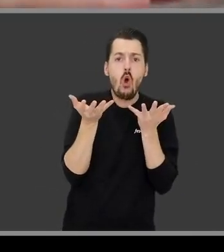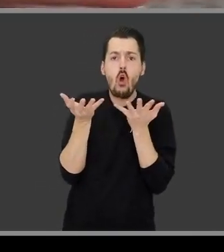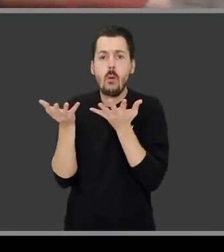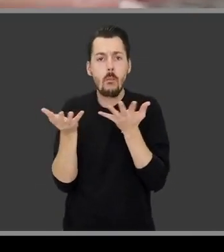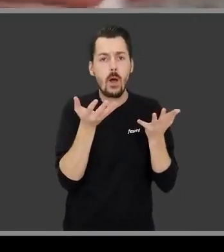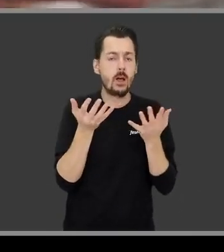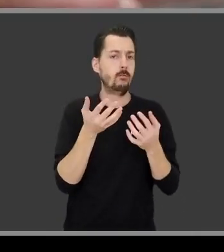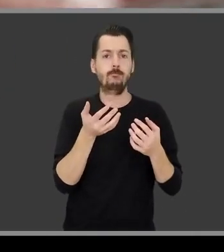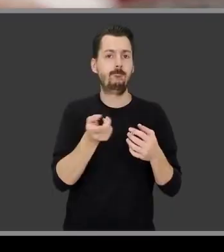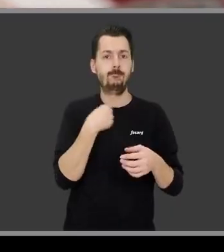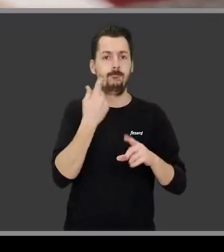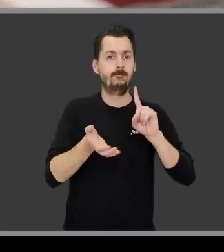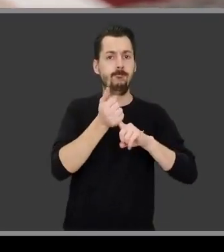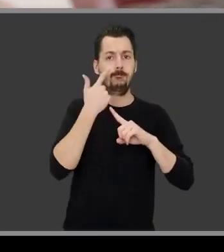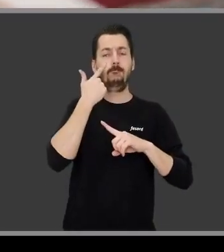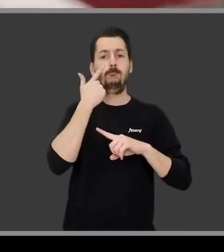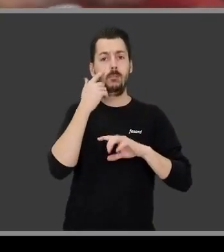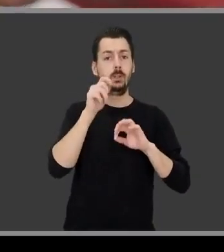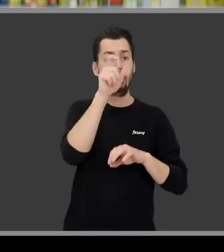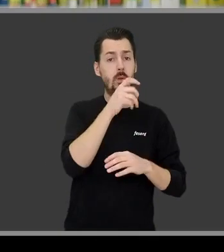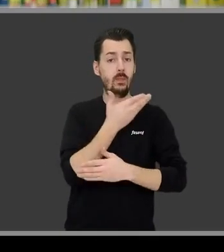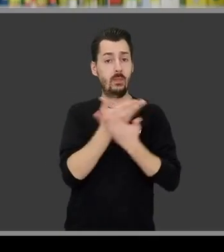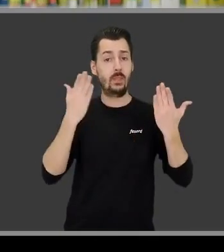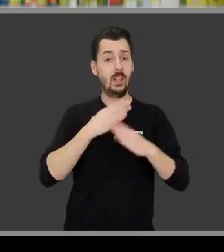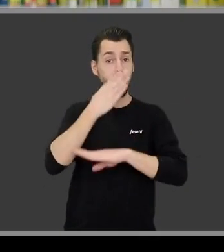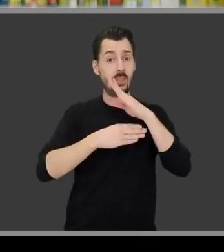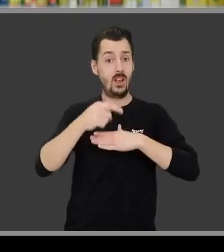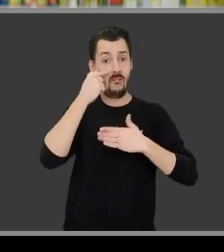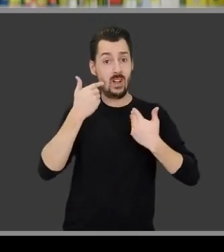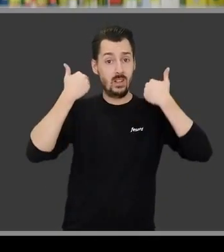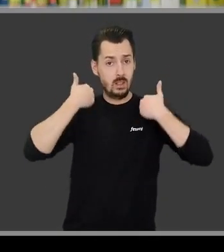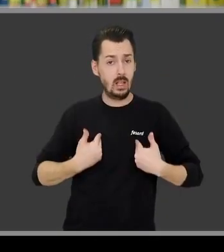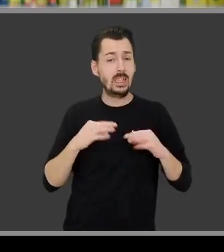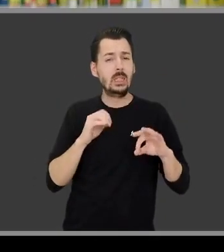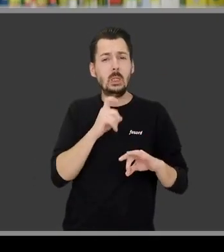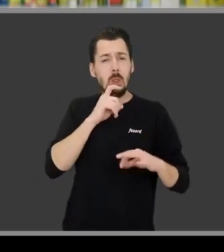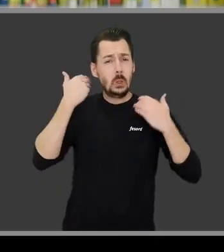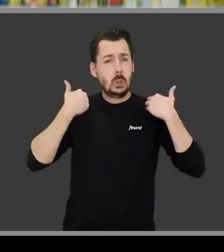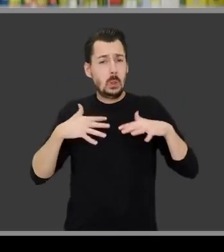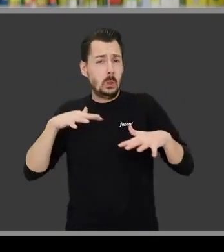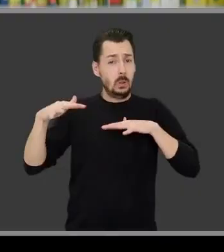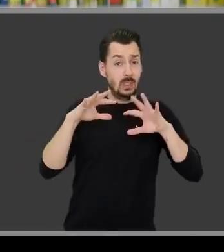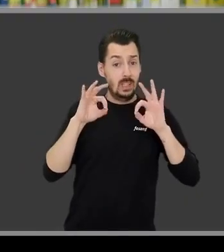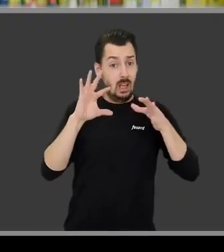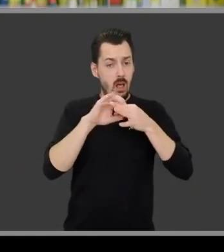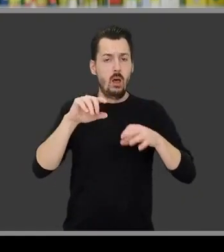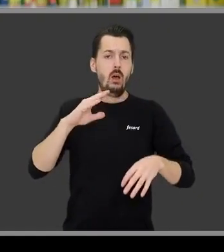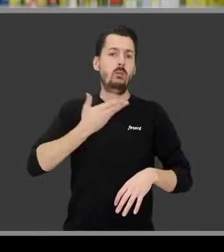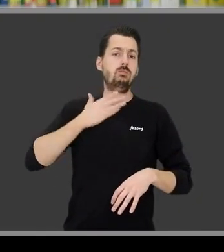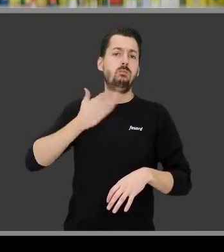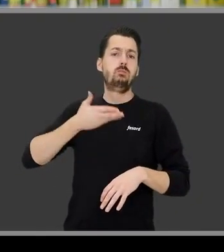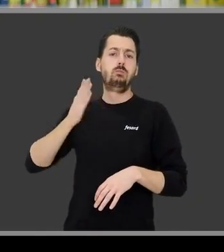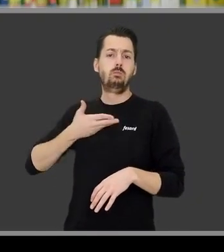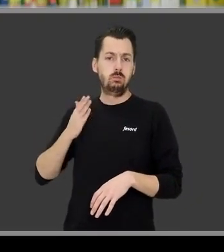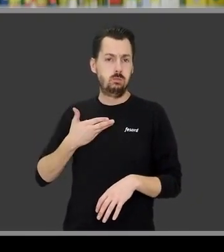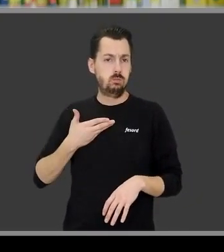Regarding the solutions to the problems mentioned above, we find that people with severe physical disabilities, who have their mobility too